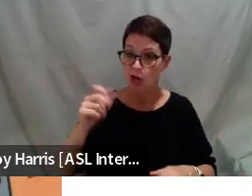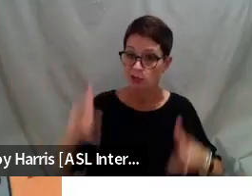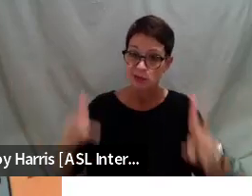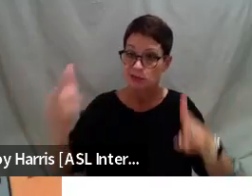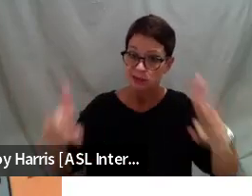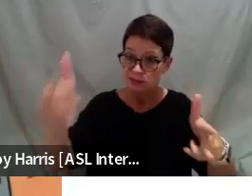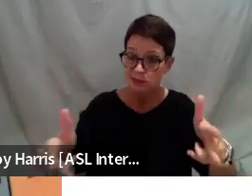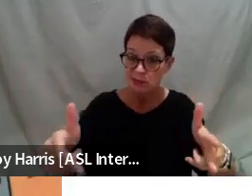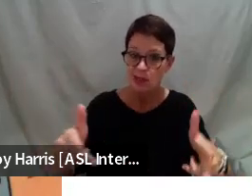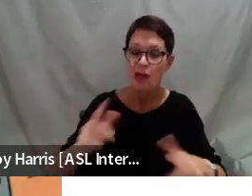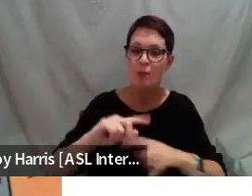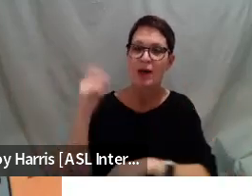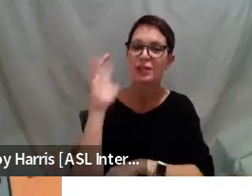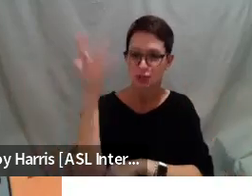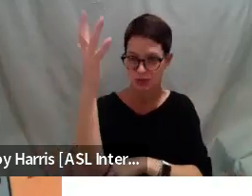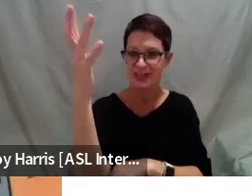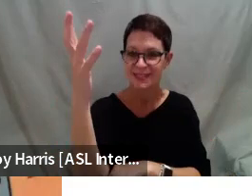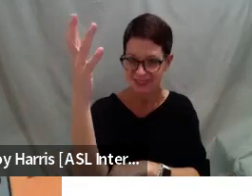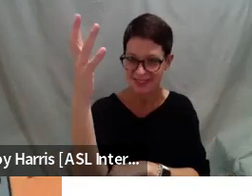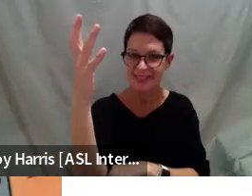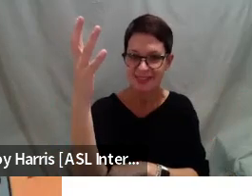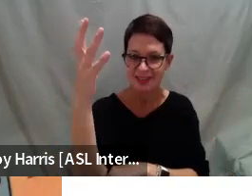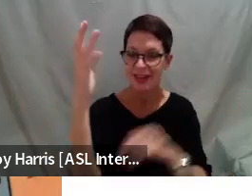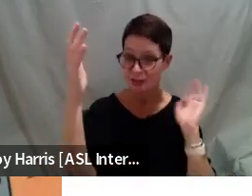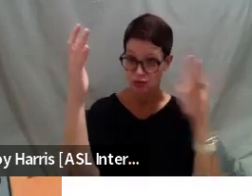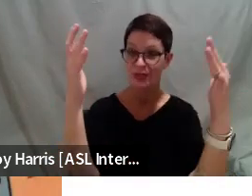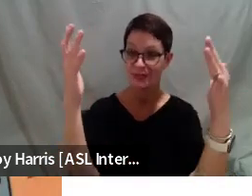shade and cars on one side of the street.